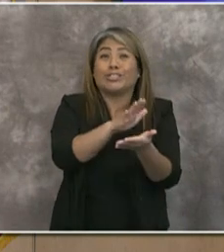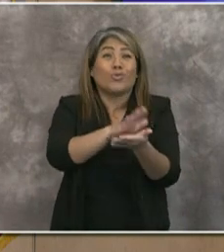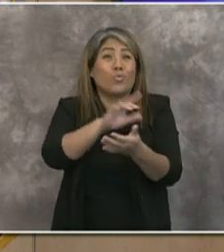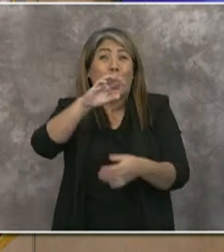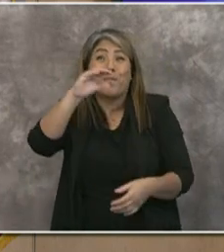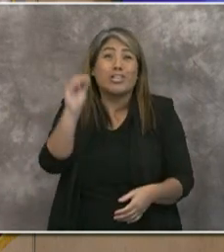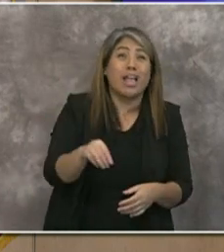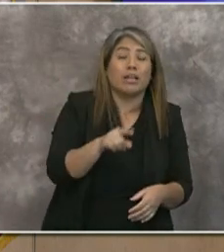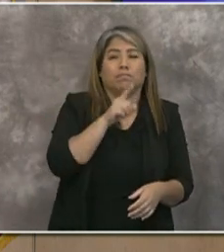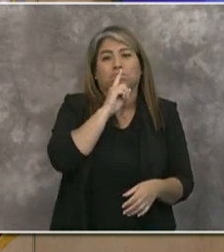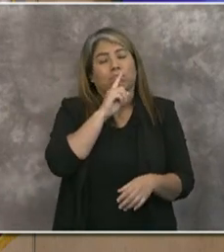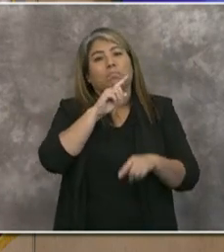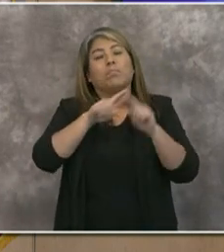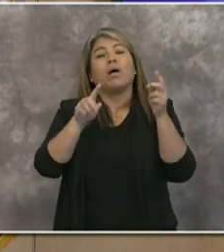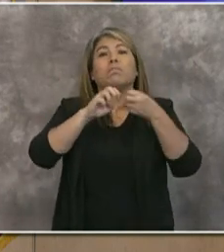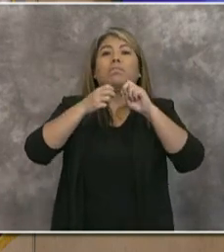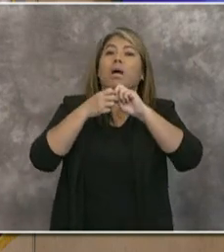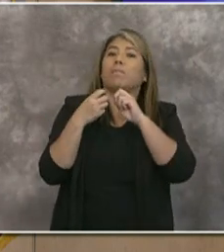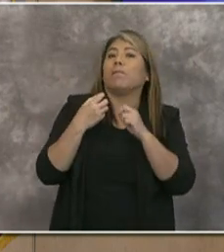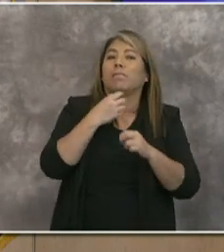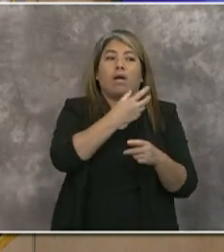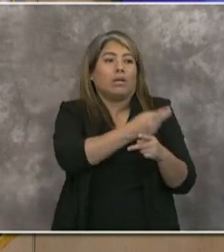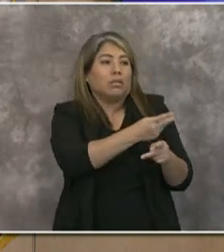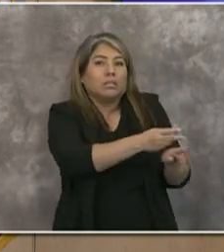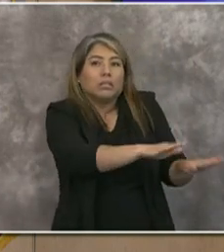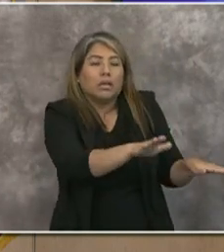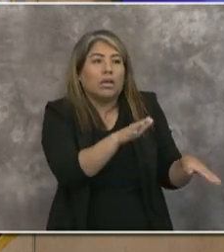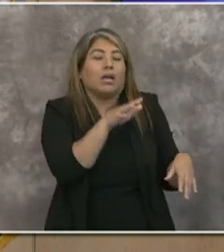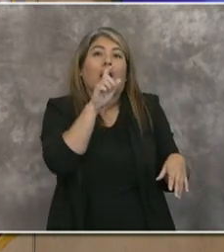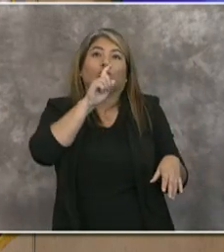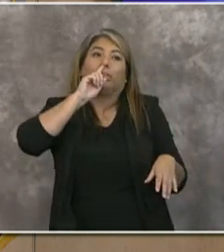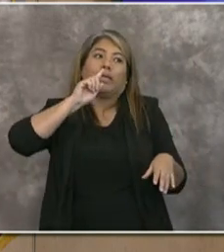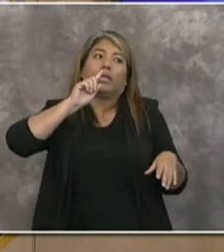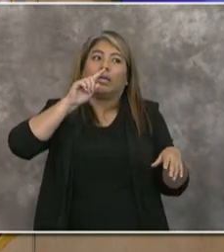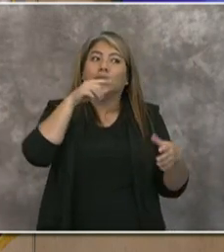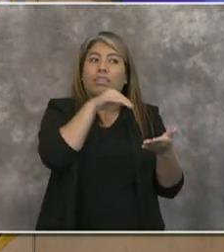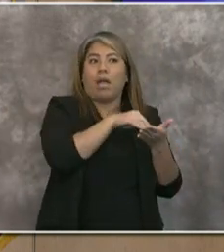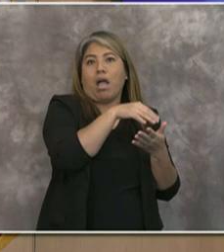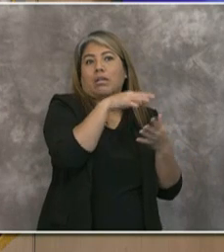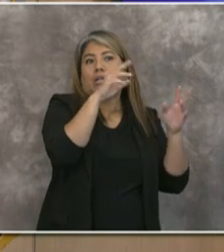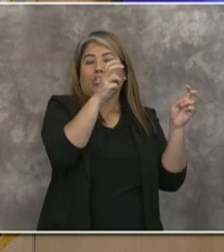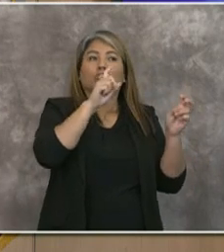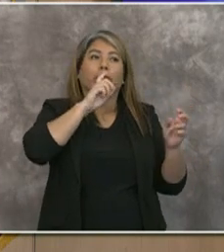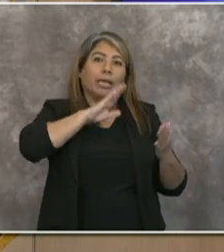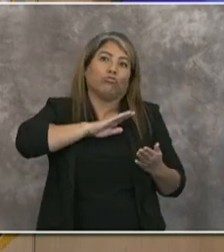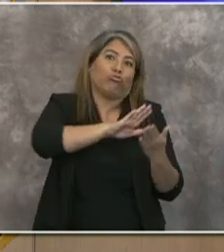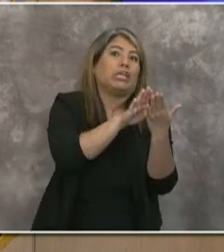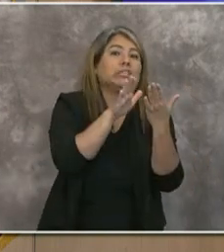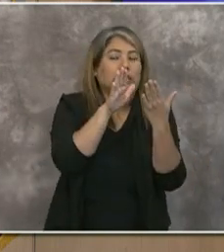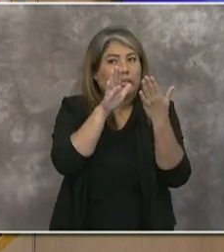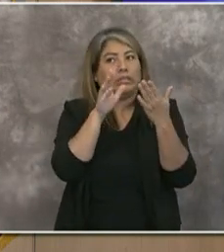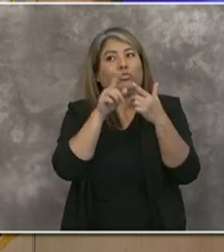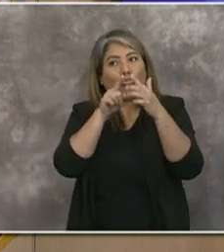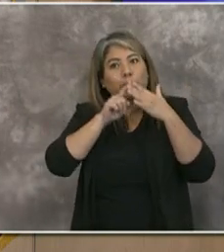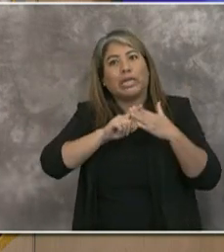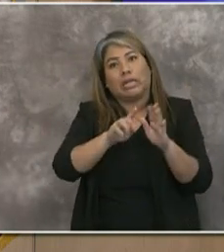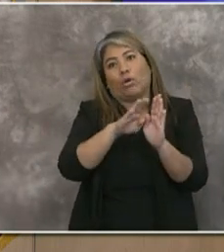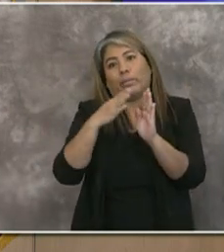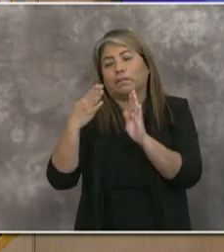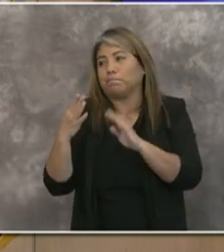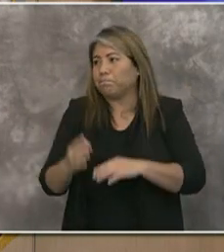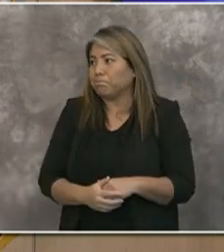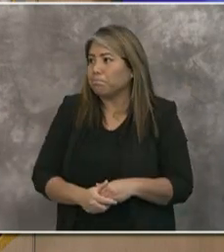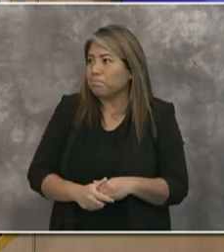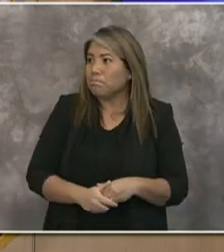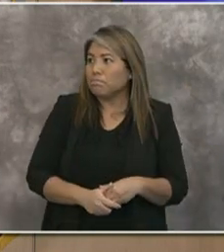believe that the problem of child care and child care options has to be addressed as a foundational part of beginning to get our economy moving again. Oh, and I